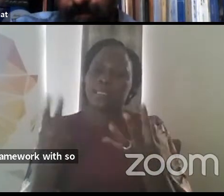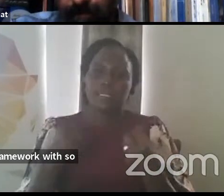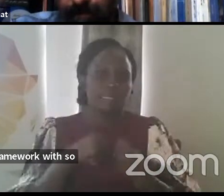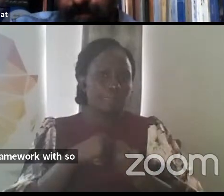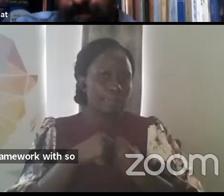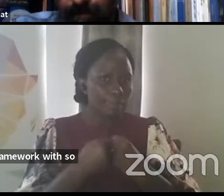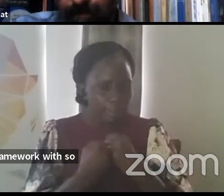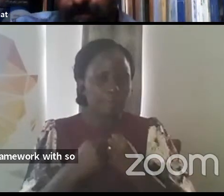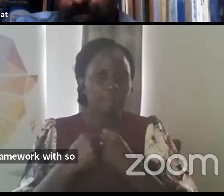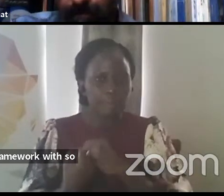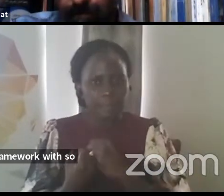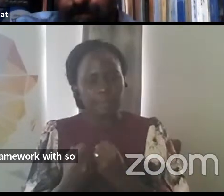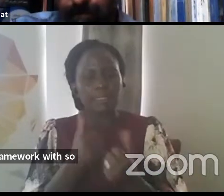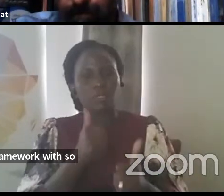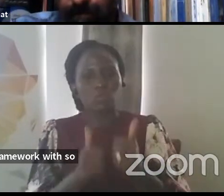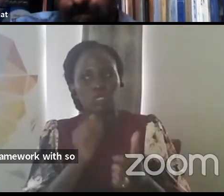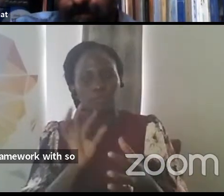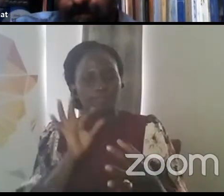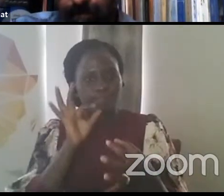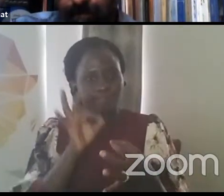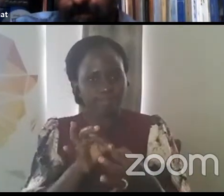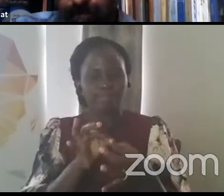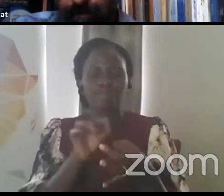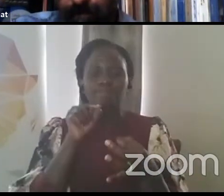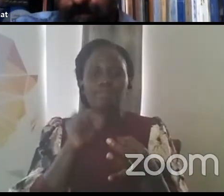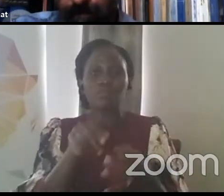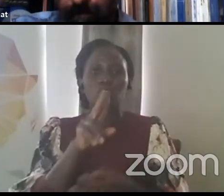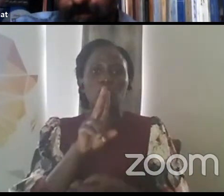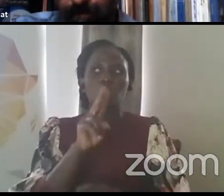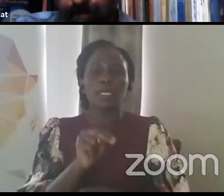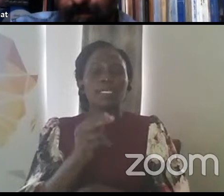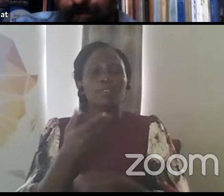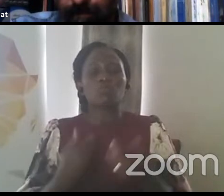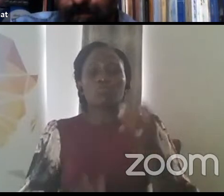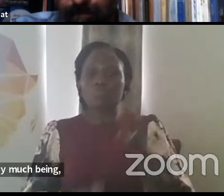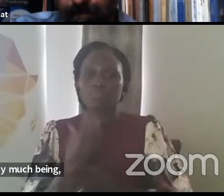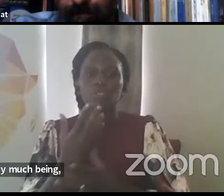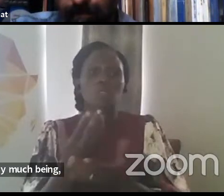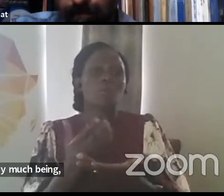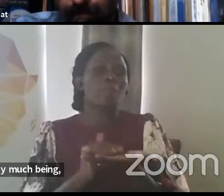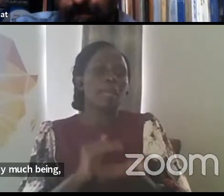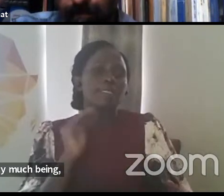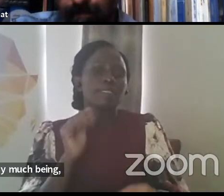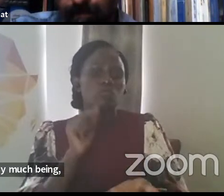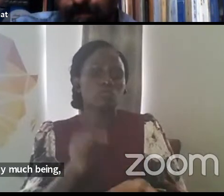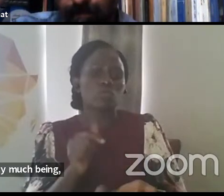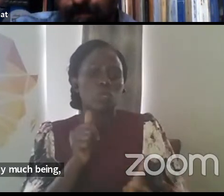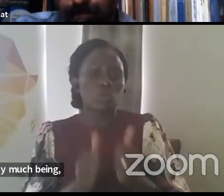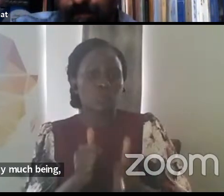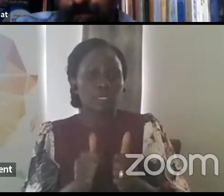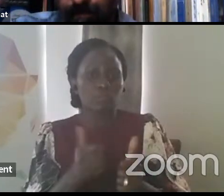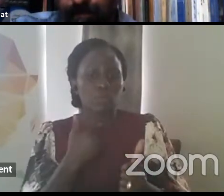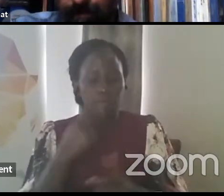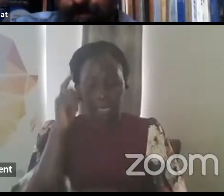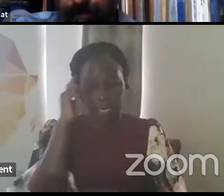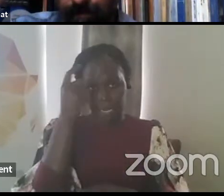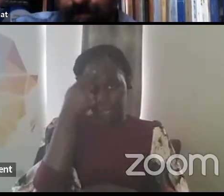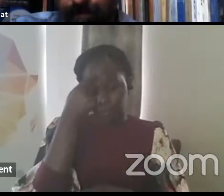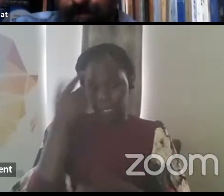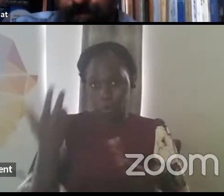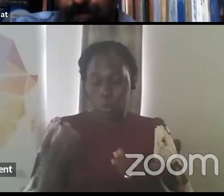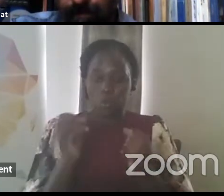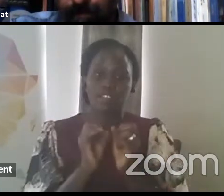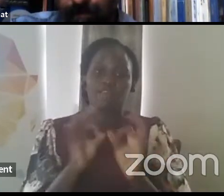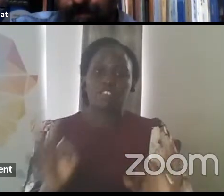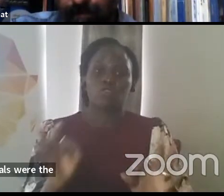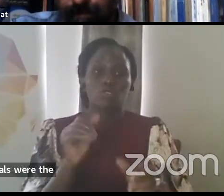of the citizens, you end up pretty much being at the mercy of the government, the officials, whether